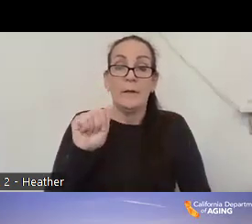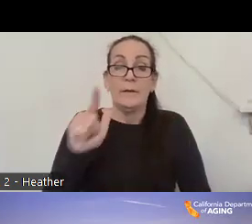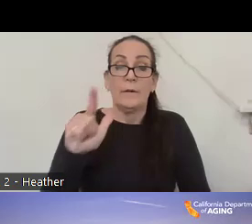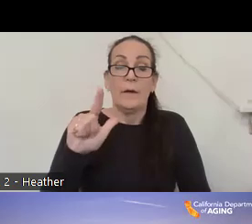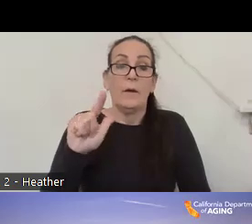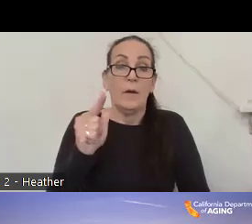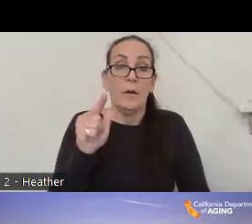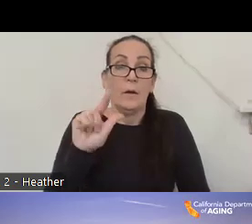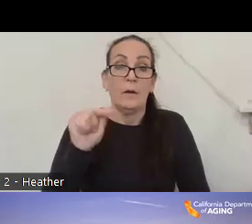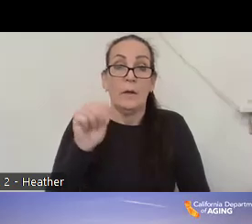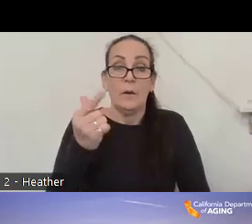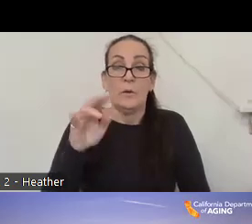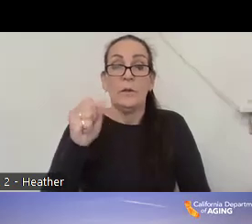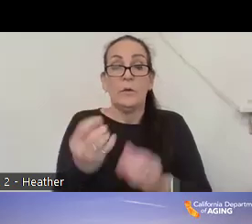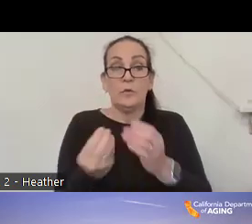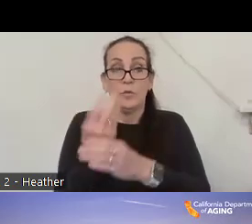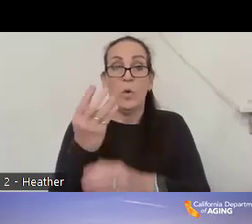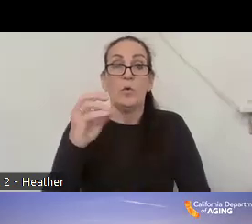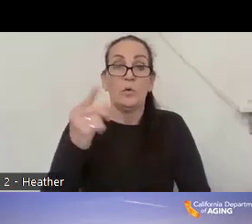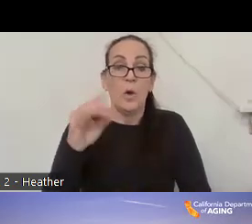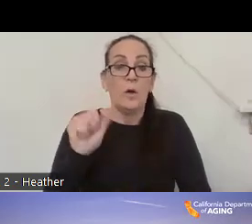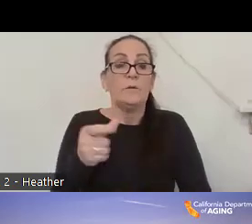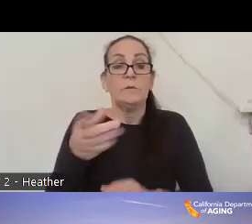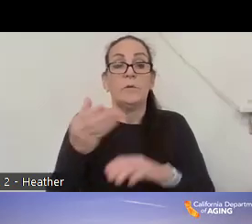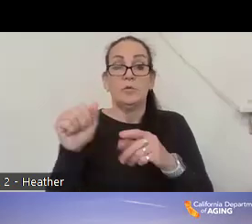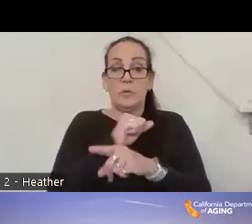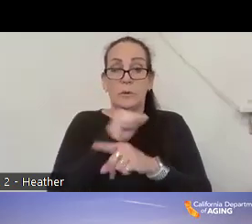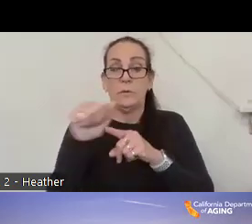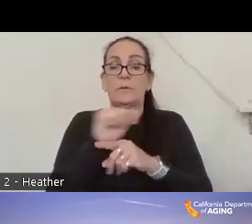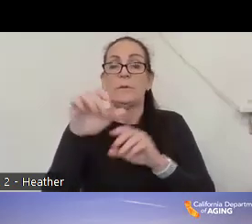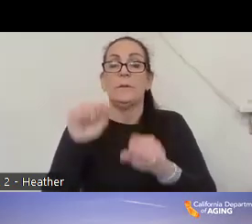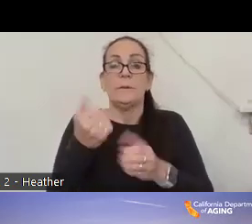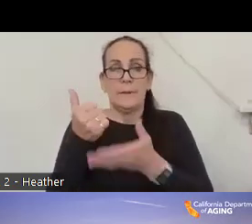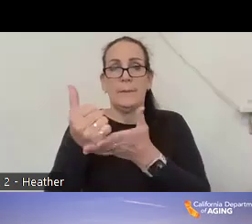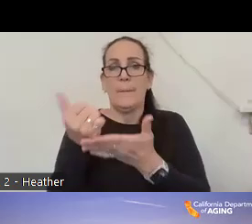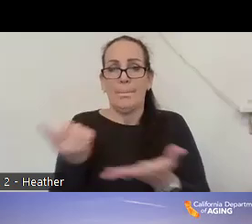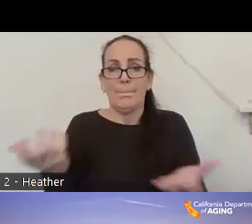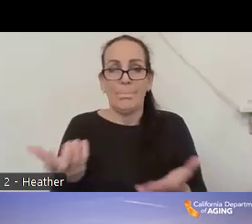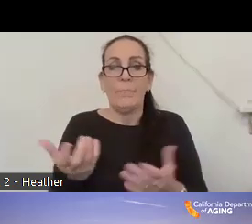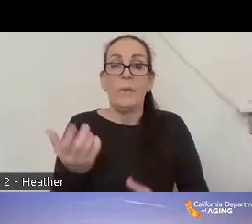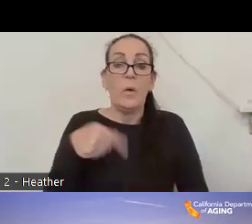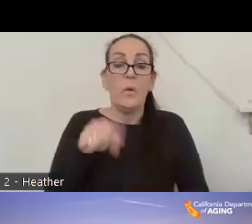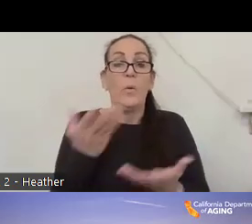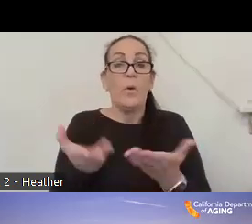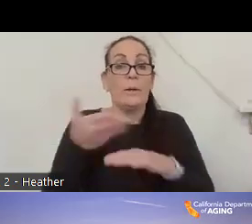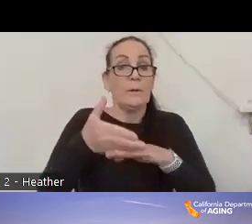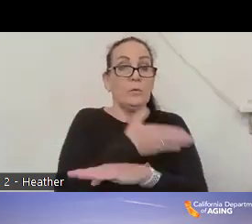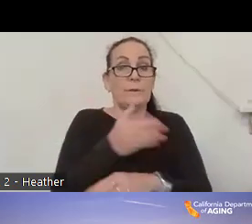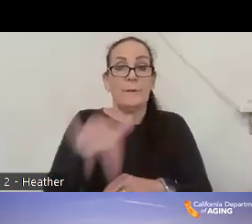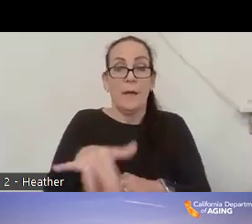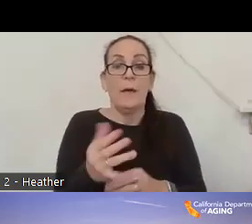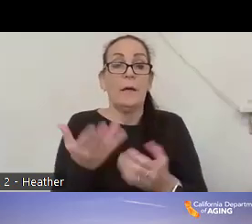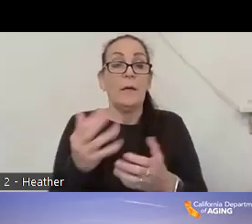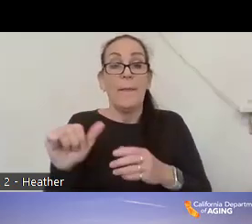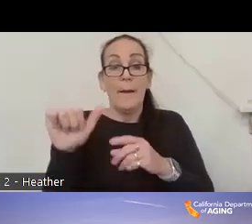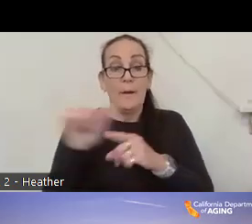So we want to increase access to high quality trainings for caregivers. So the caregiver training